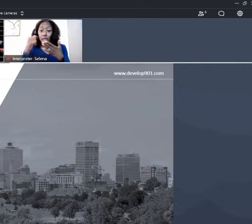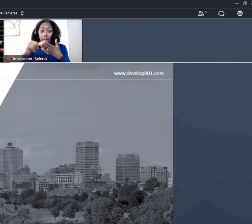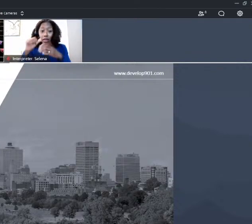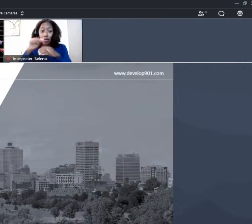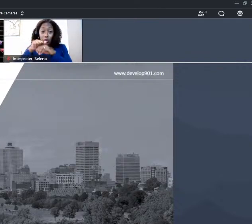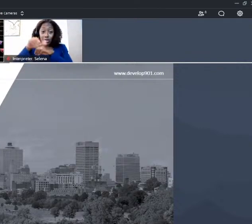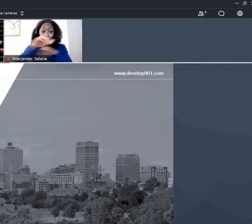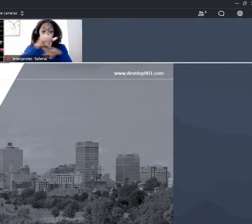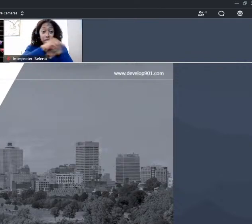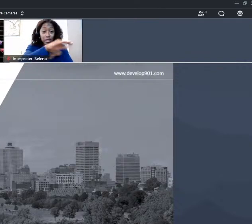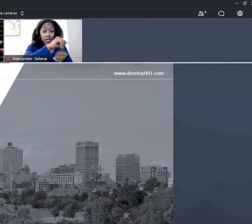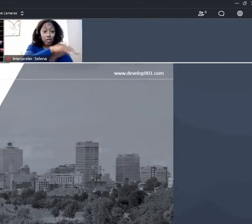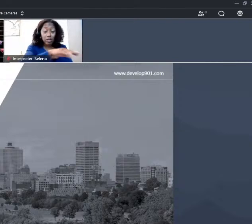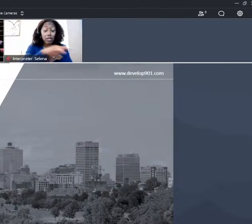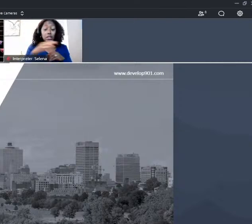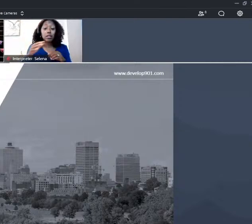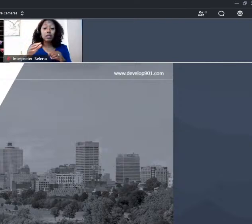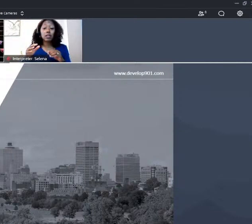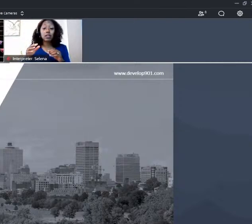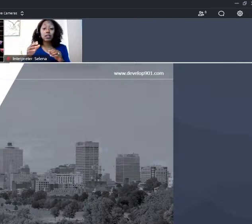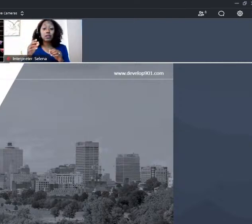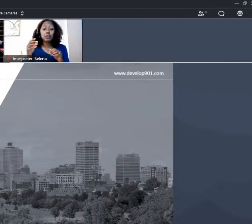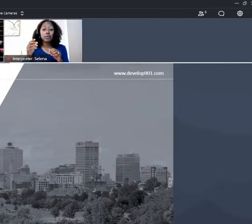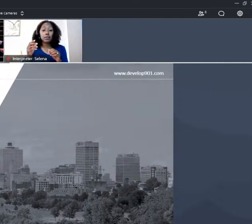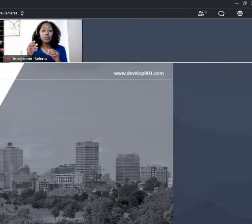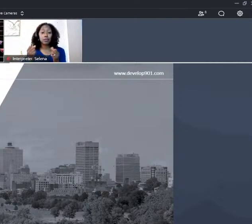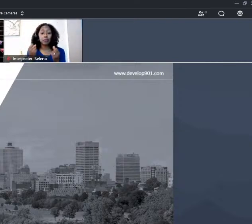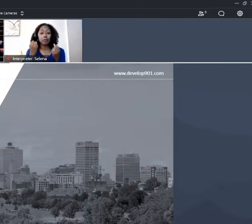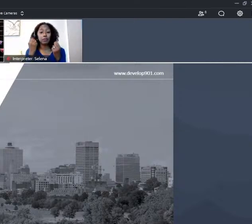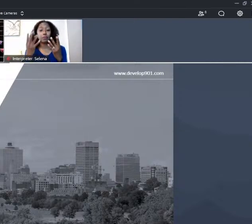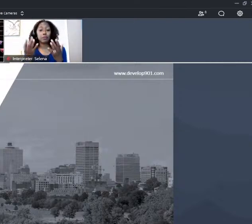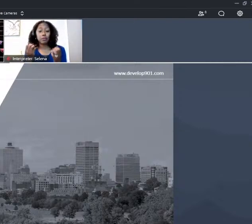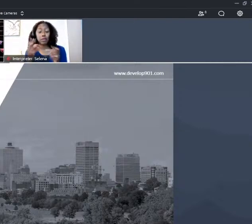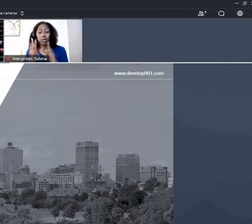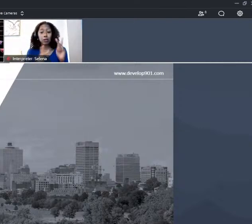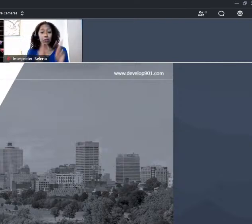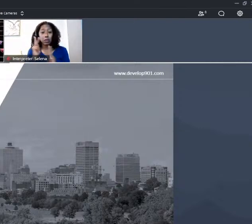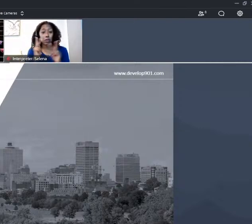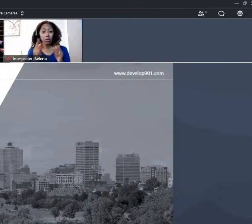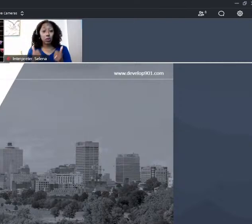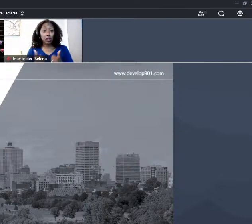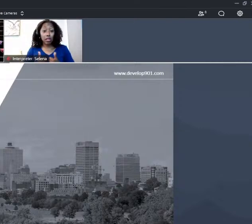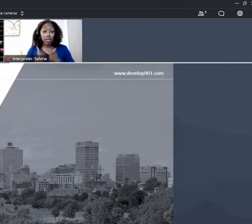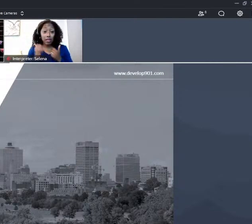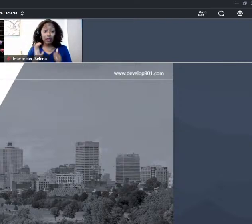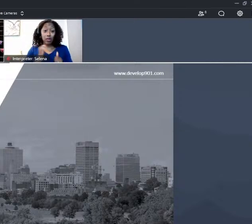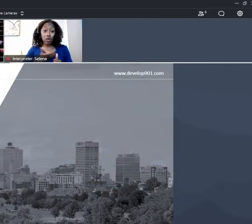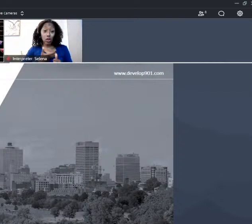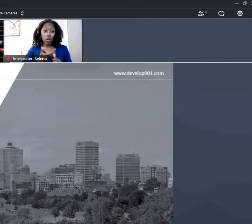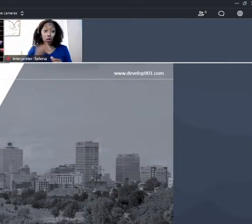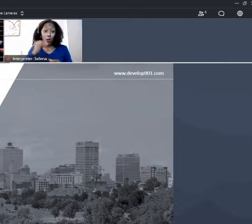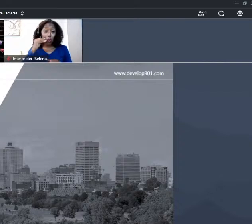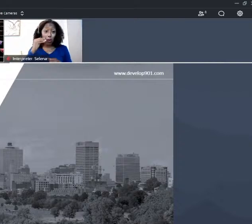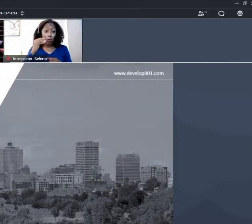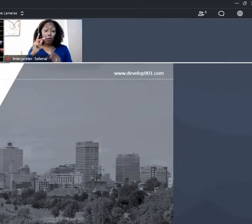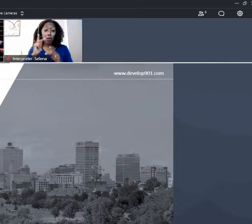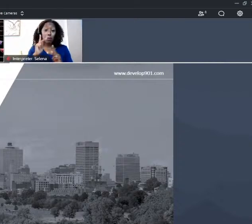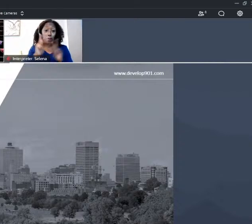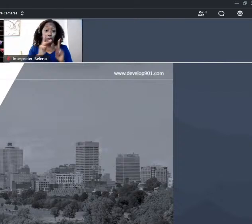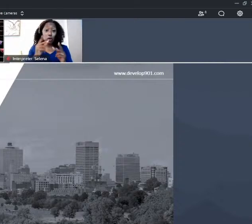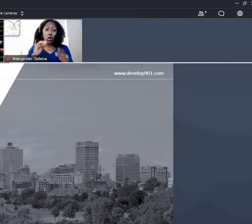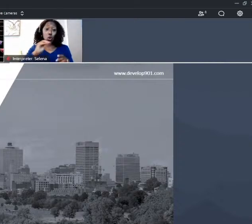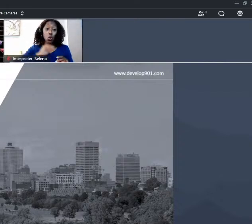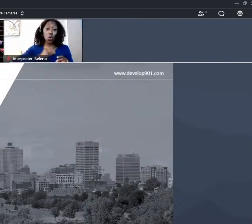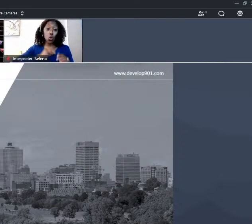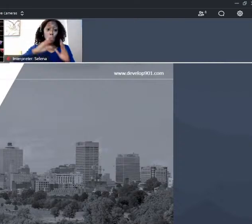household is that a lot of our people do not live in our neighborhood that own houses. And that's a